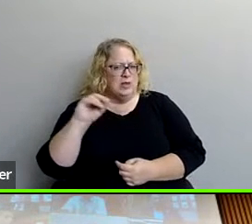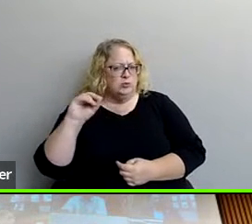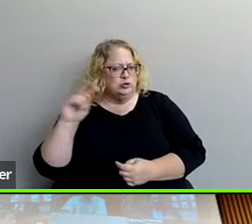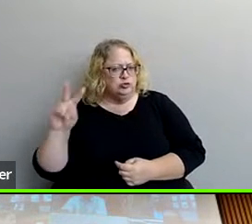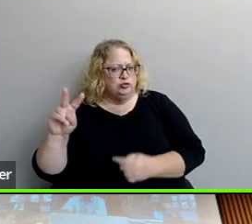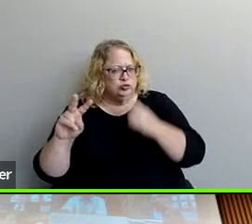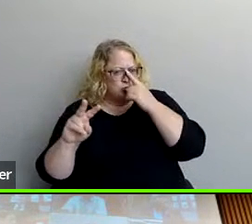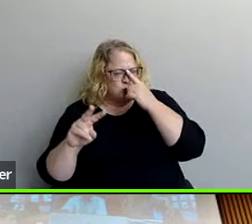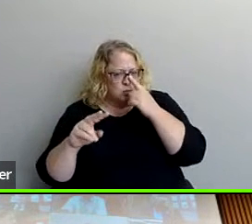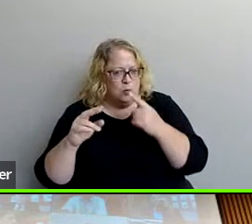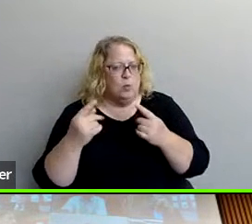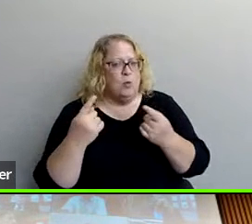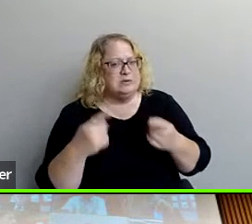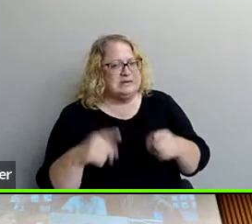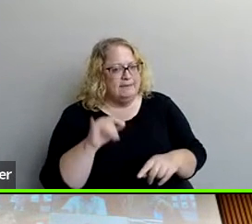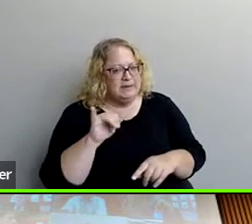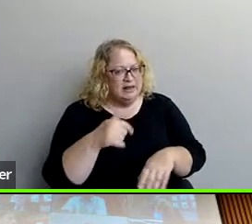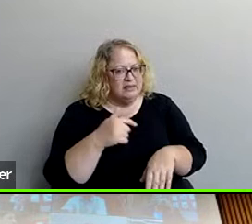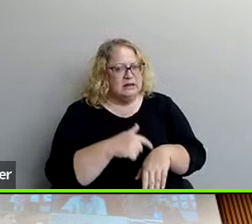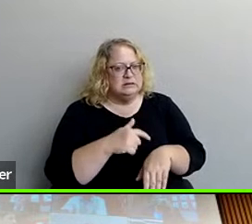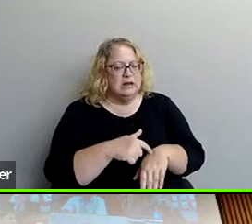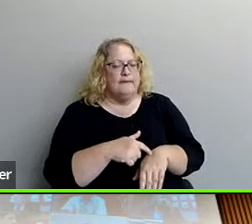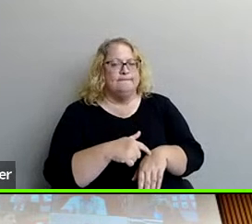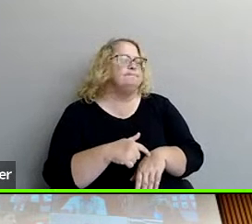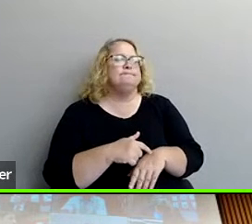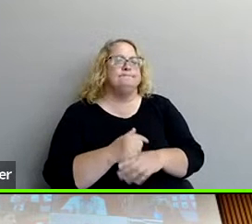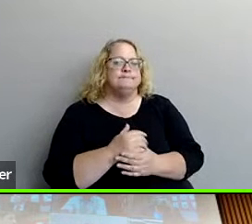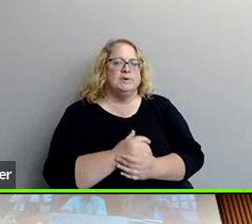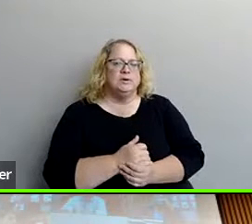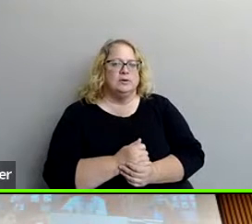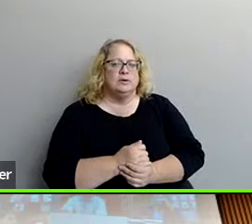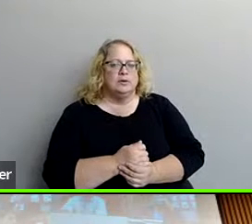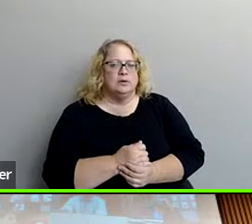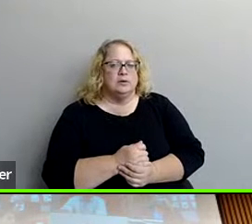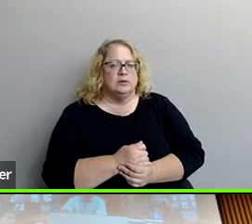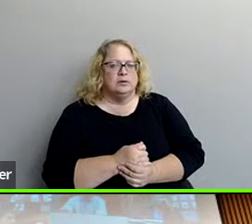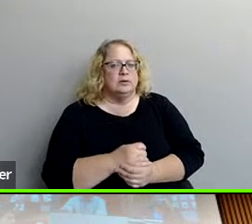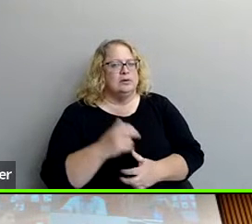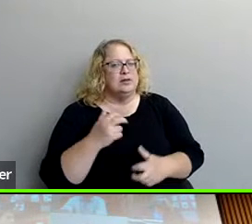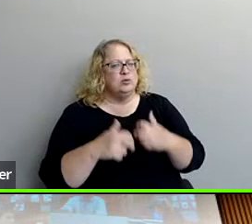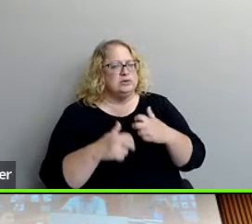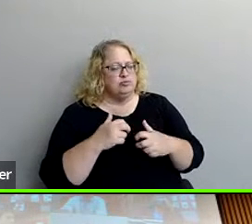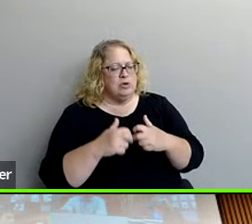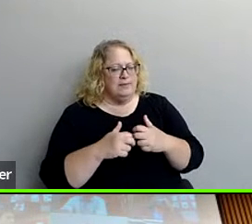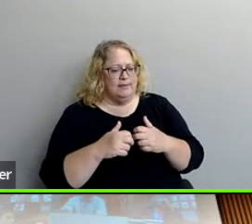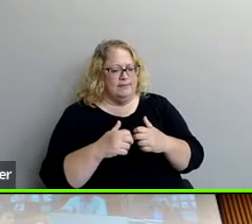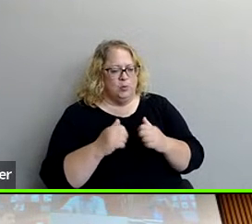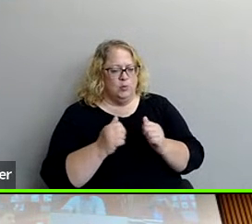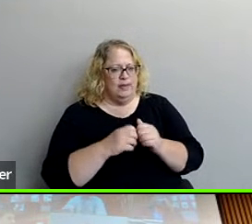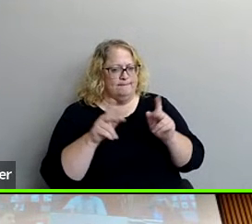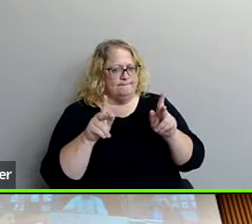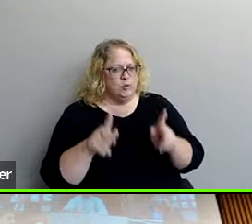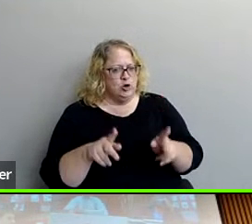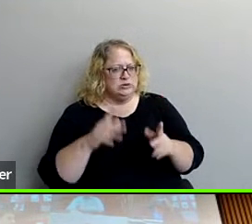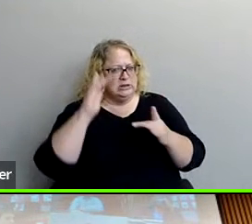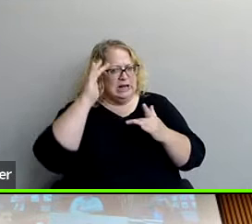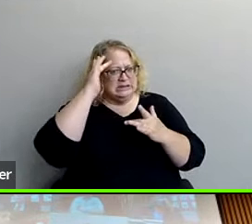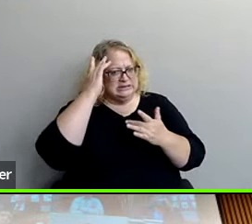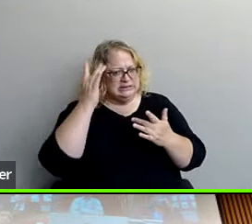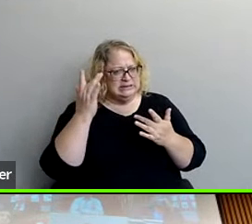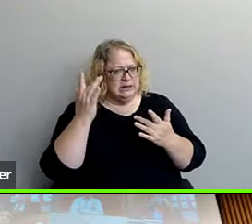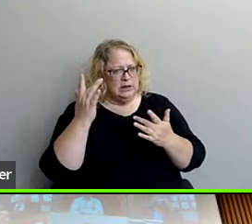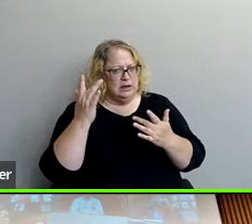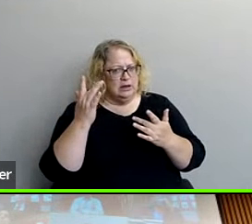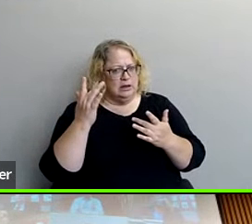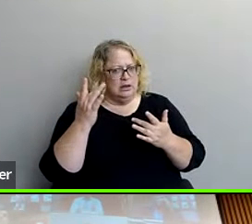2002. What was happening at that time, there was a problem with it. An individual had gotten sick.